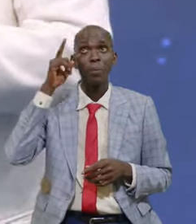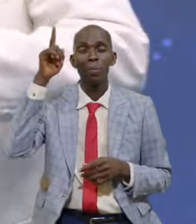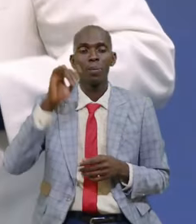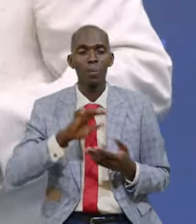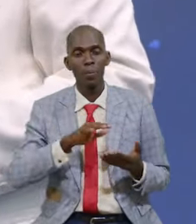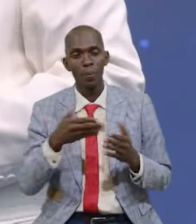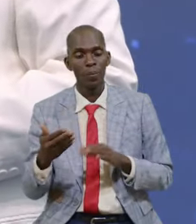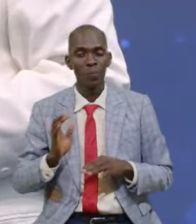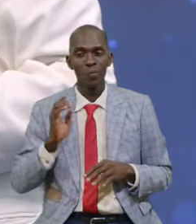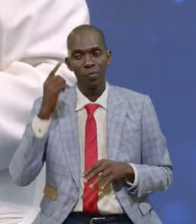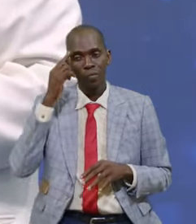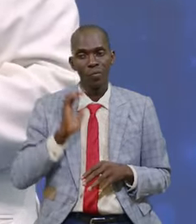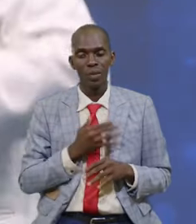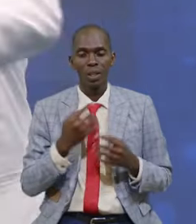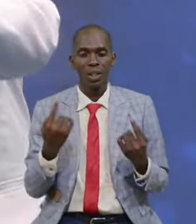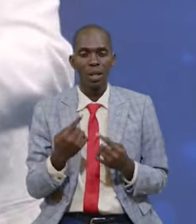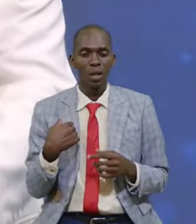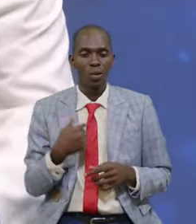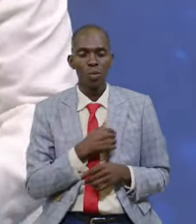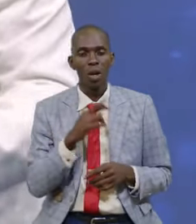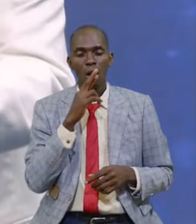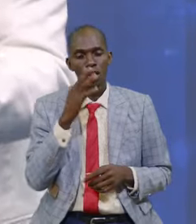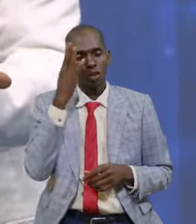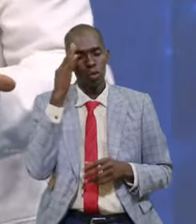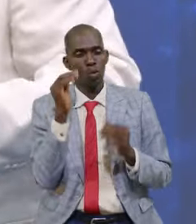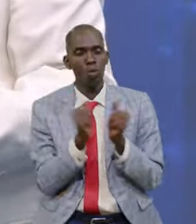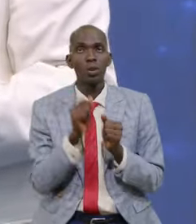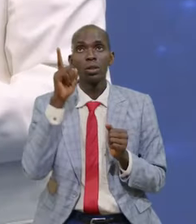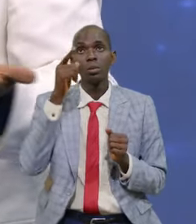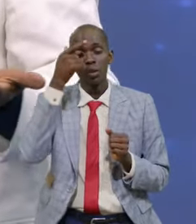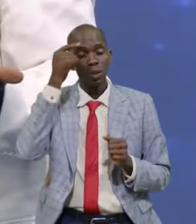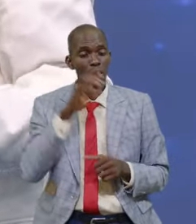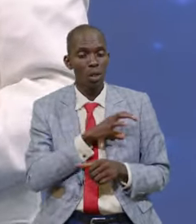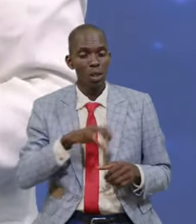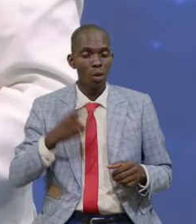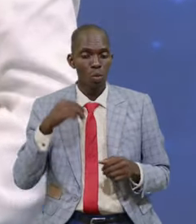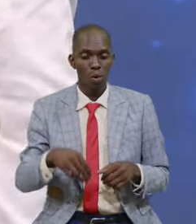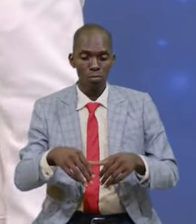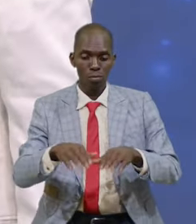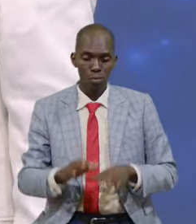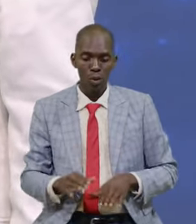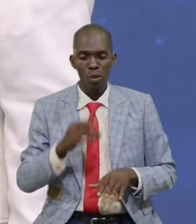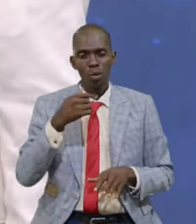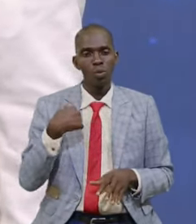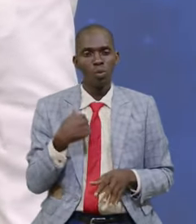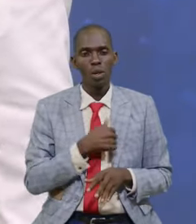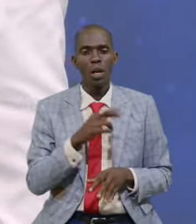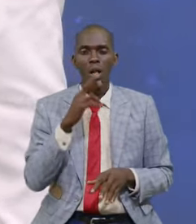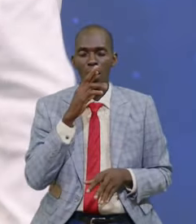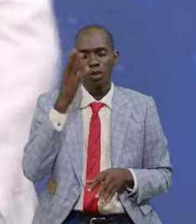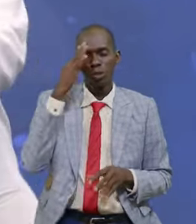and we identify with him, because he was buried, we identify with him in